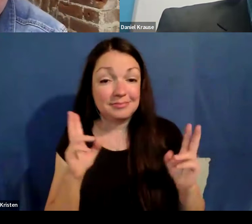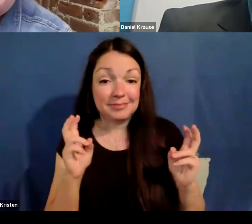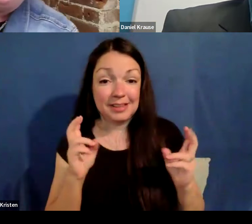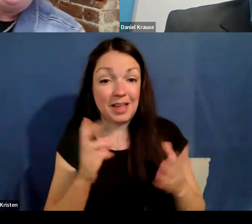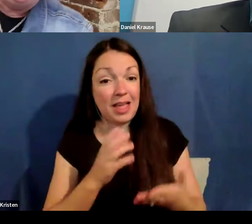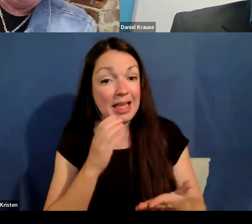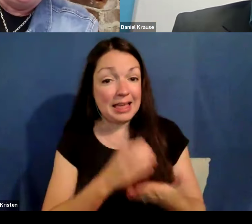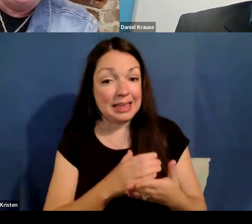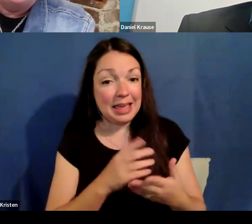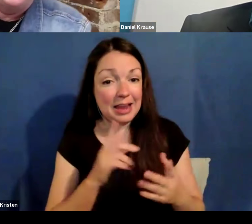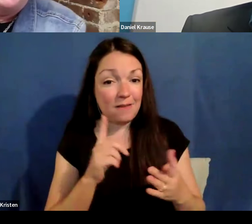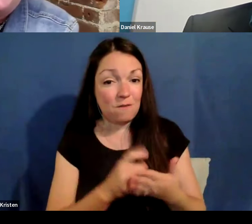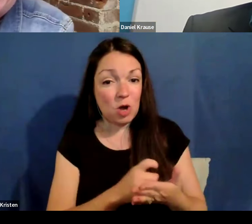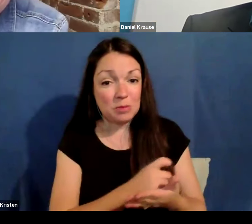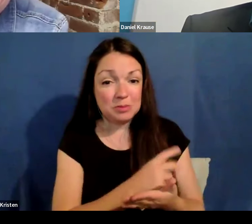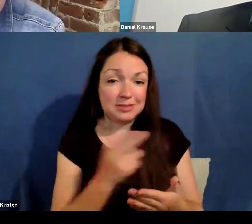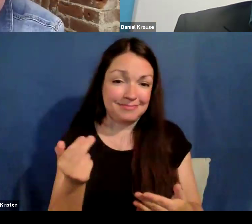artist? go.